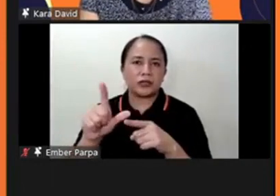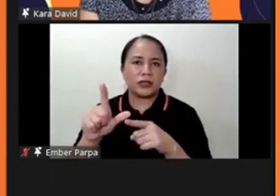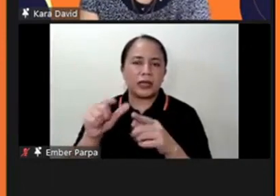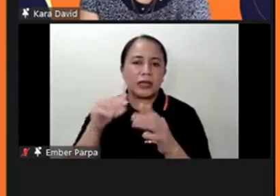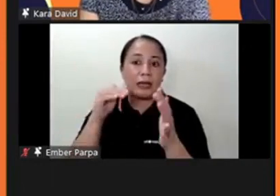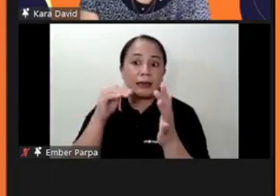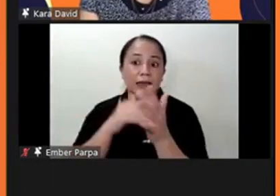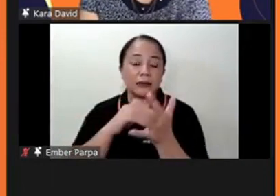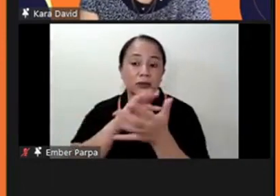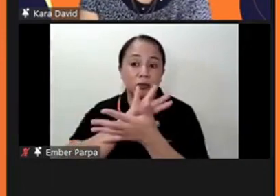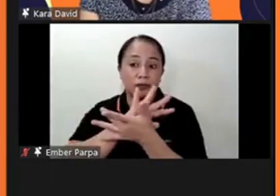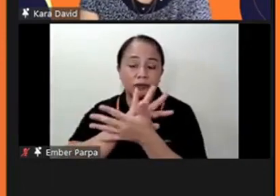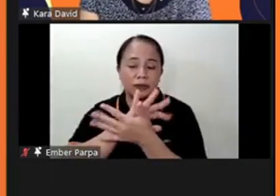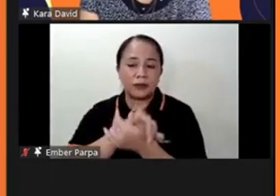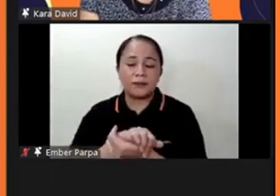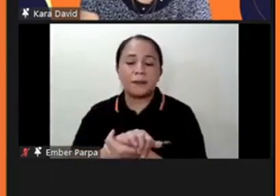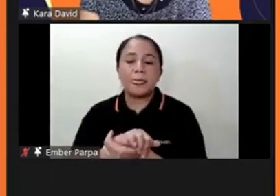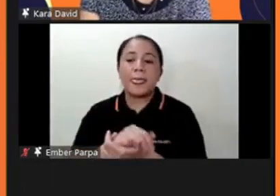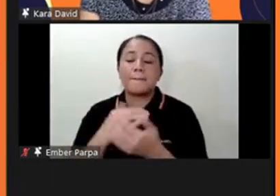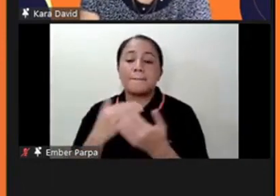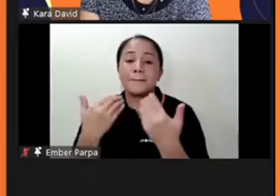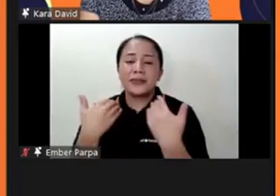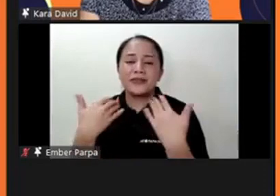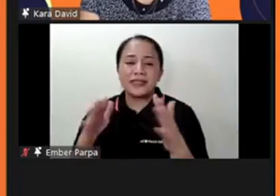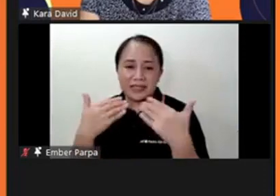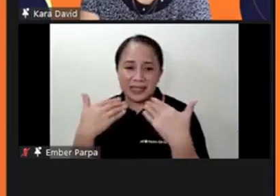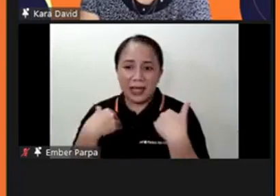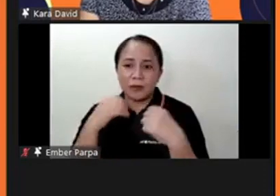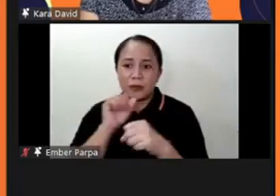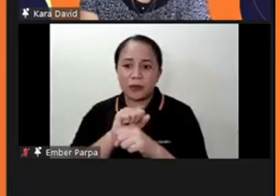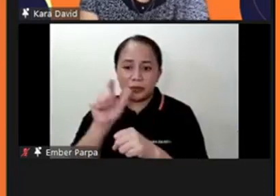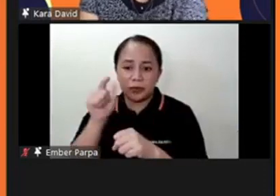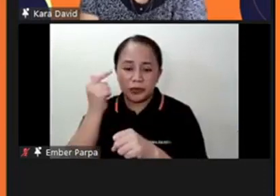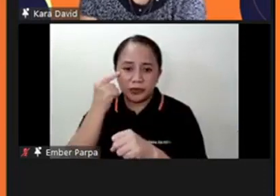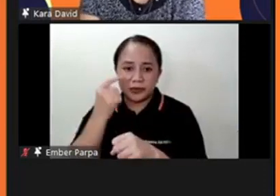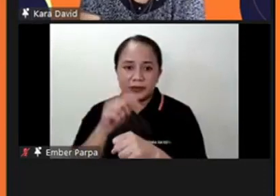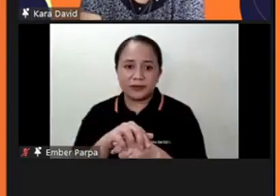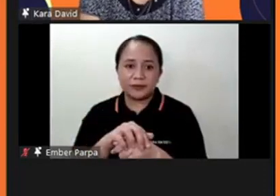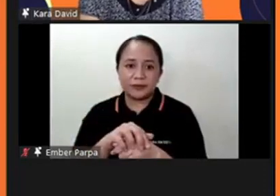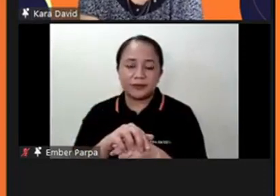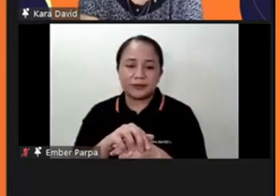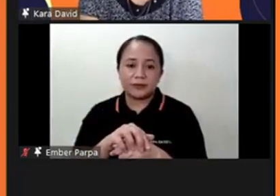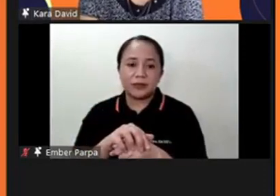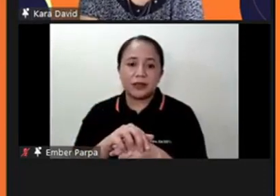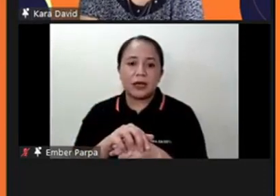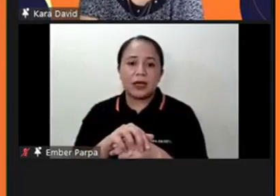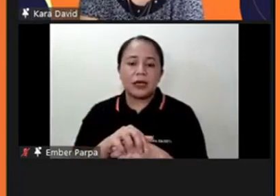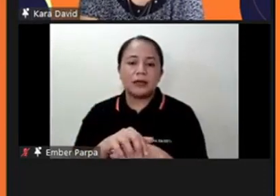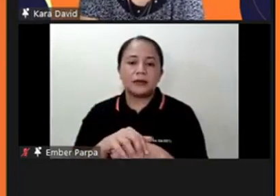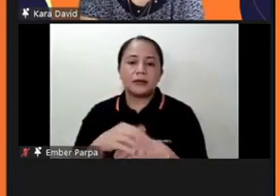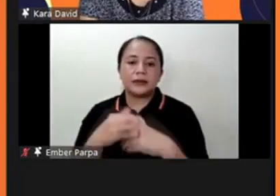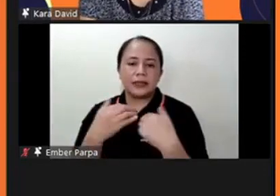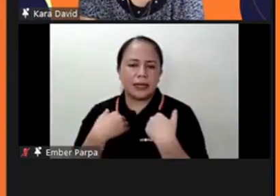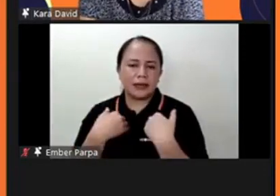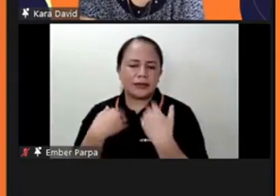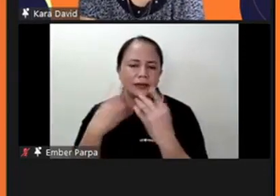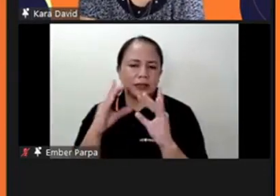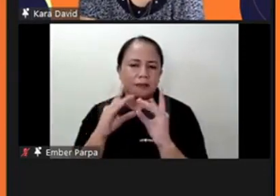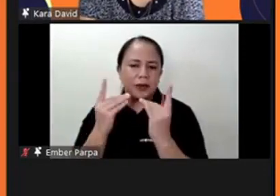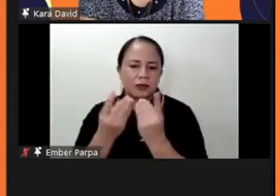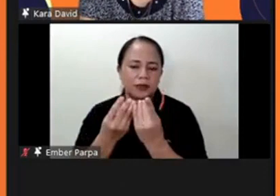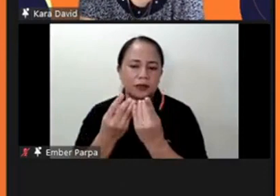group. And they have already worked with the government na through our Department